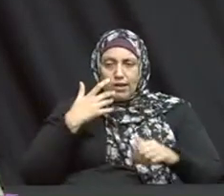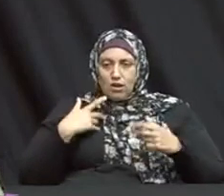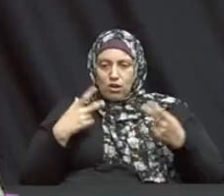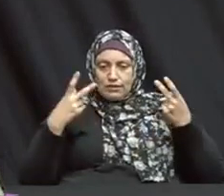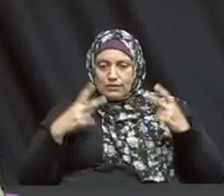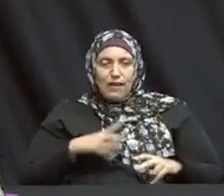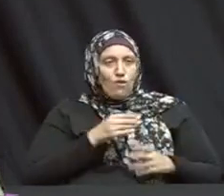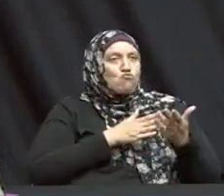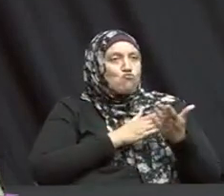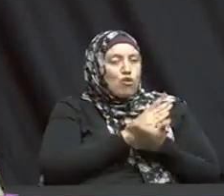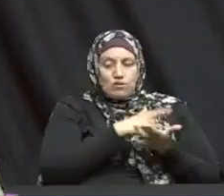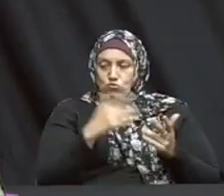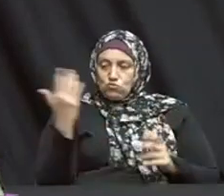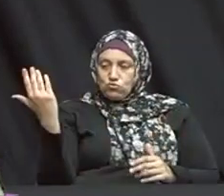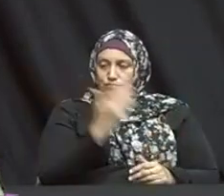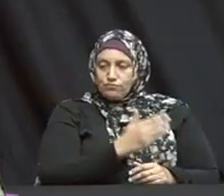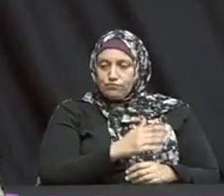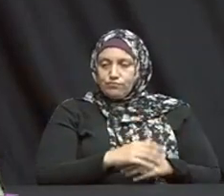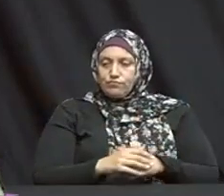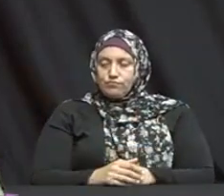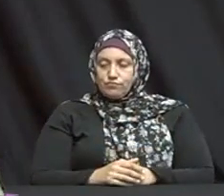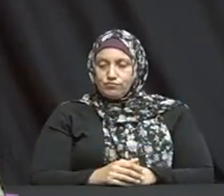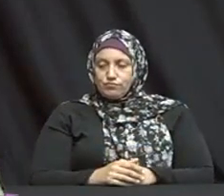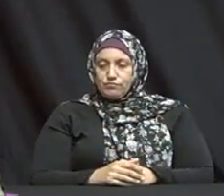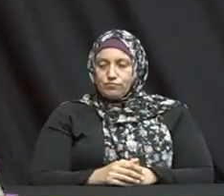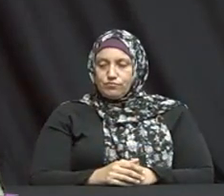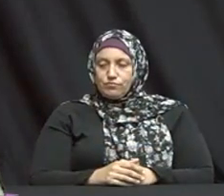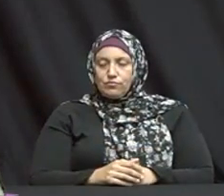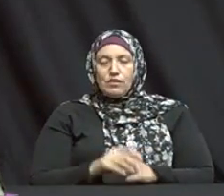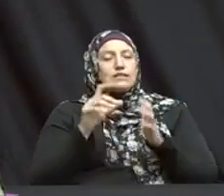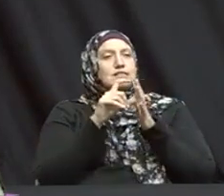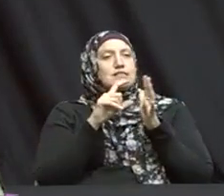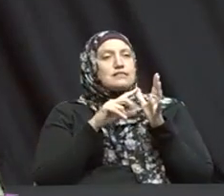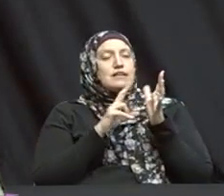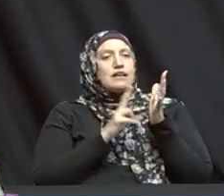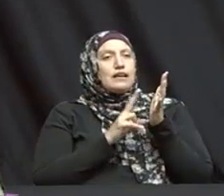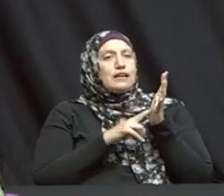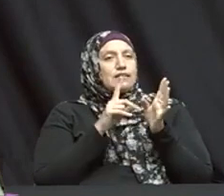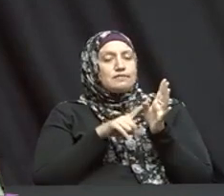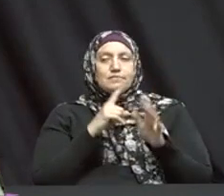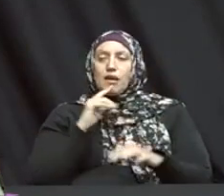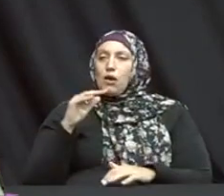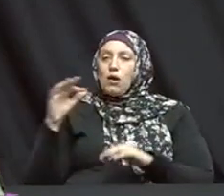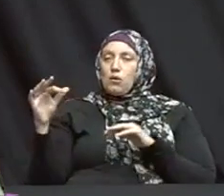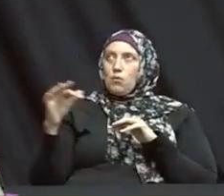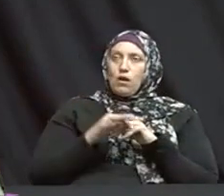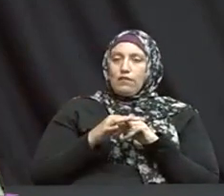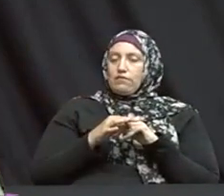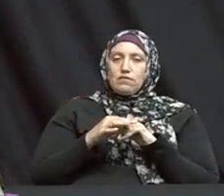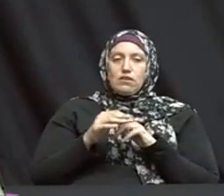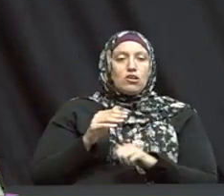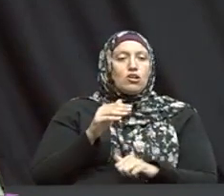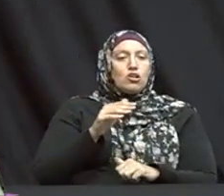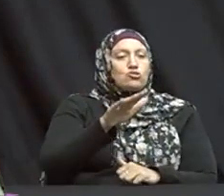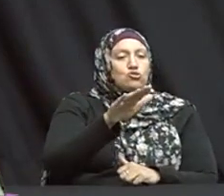just moving from the spouse back to the child, at what point for Islamic purposes is the child treated as an